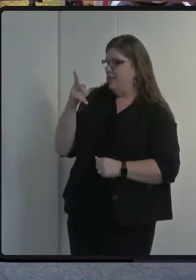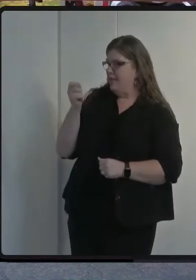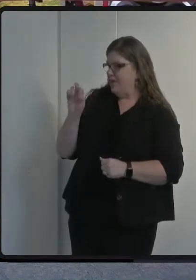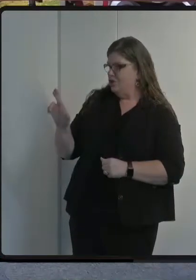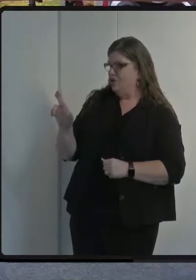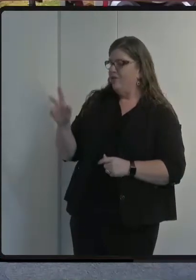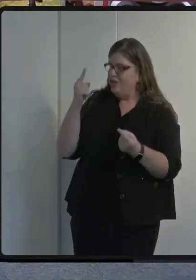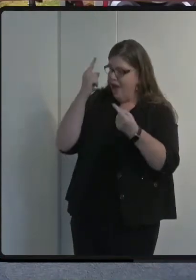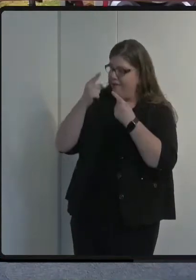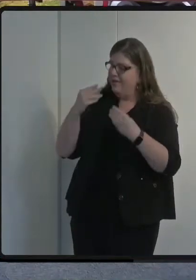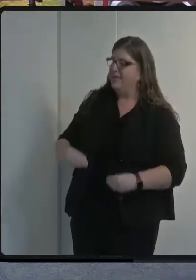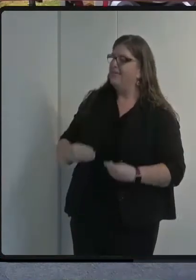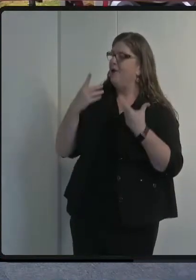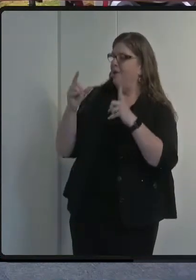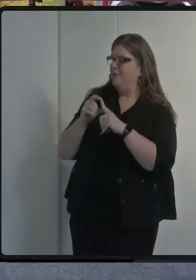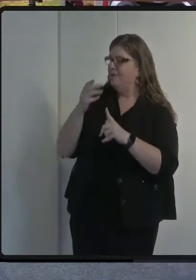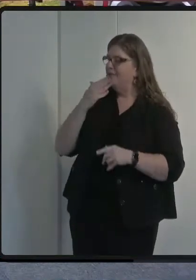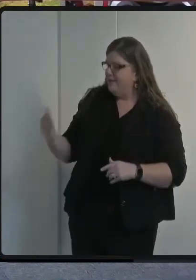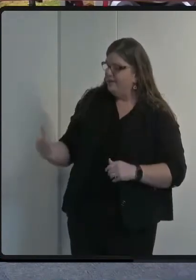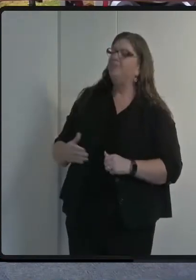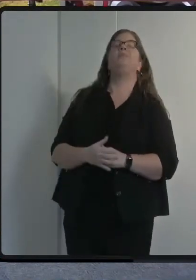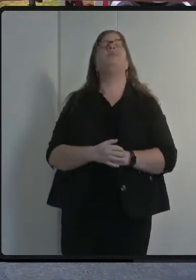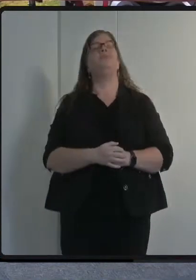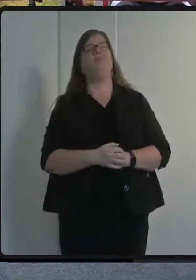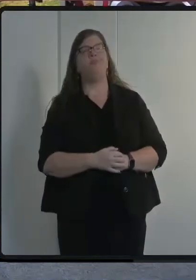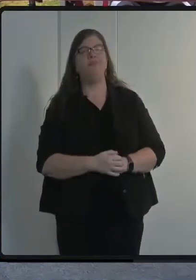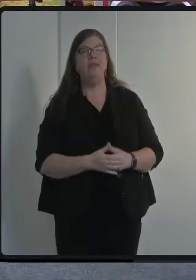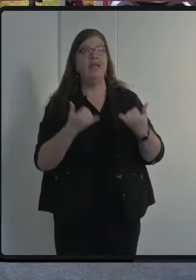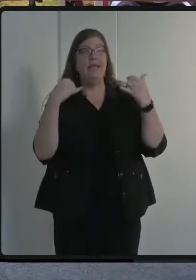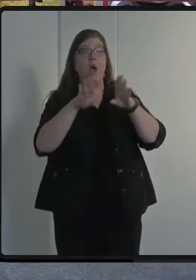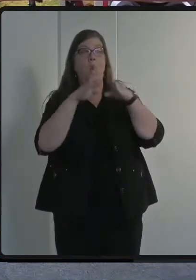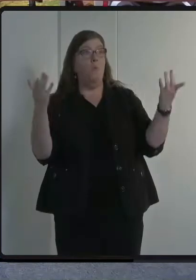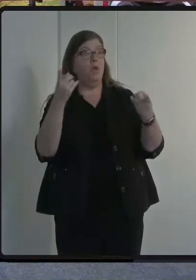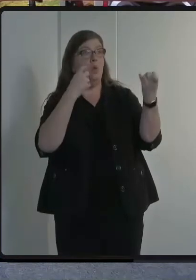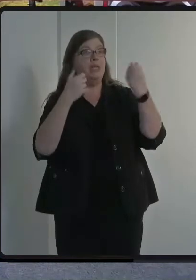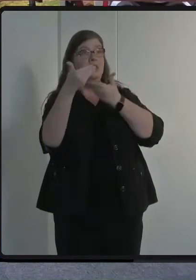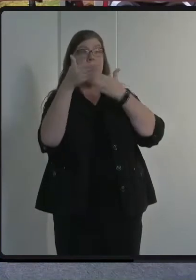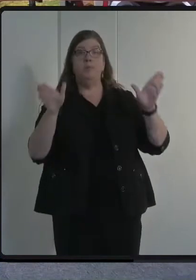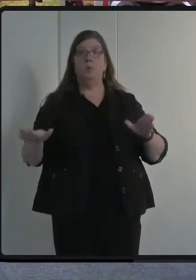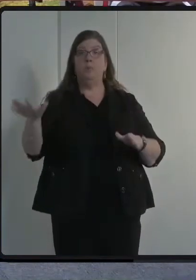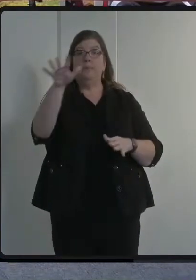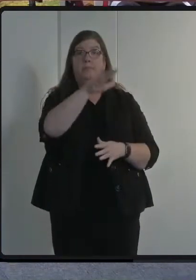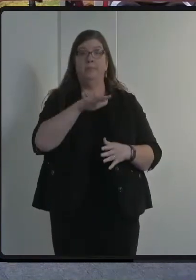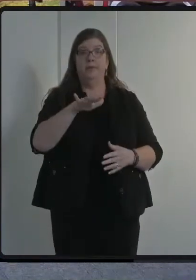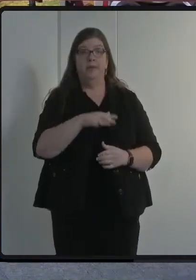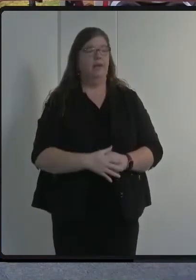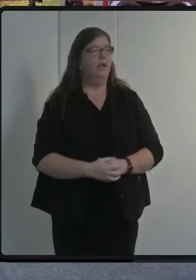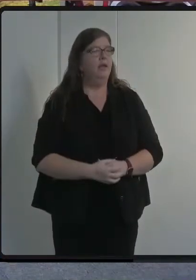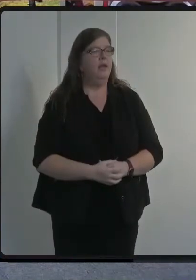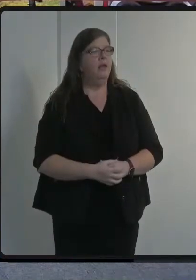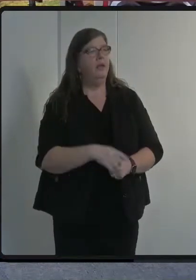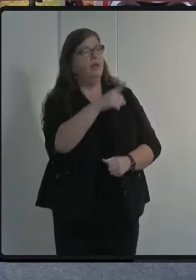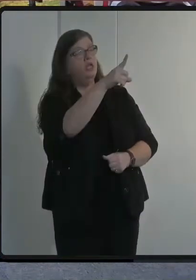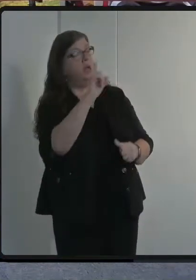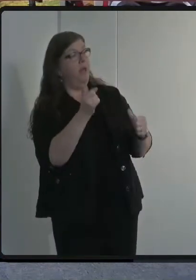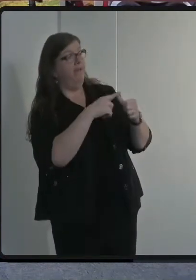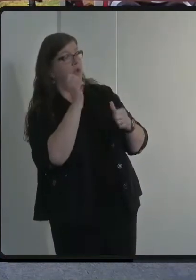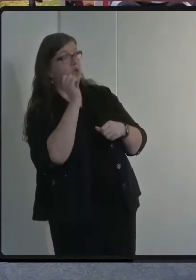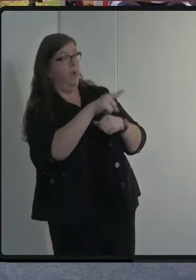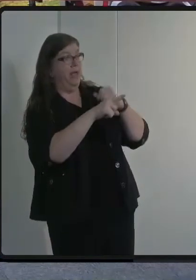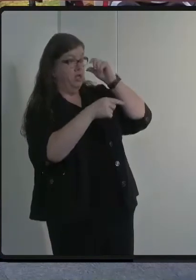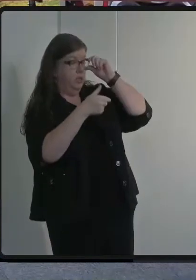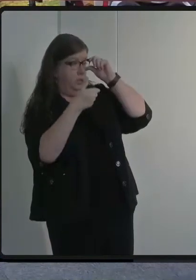your thoughtful and inspiring words. We'll now go to questions from the room. Mr. Devine? So first question for me, I guess